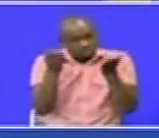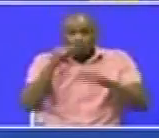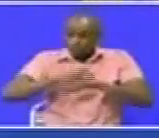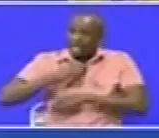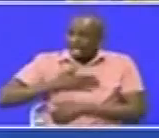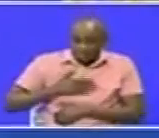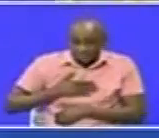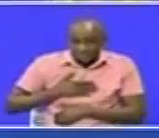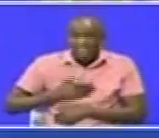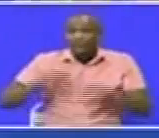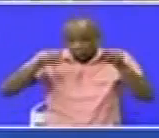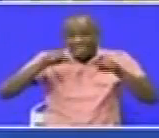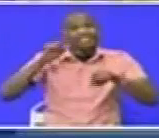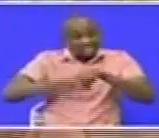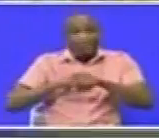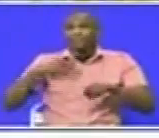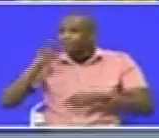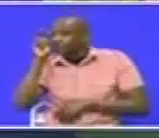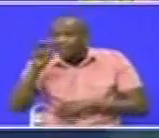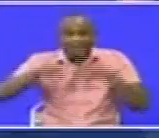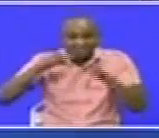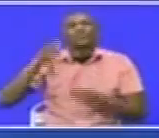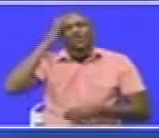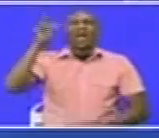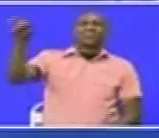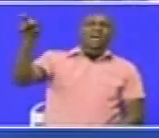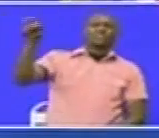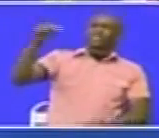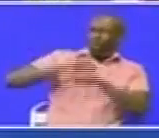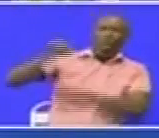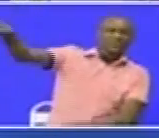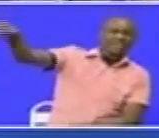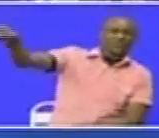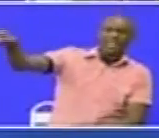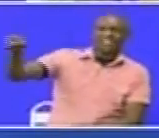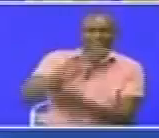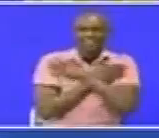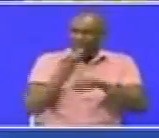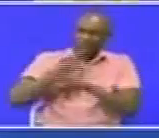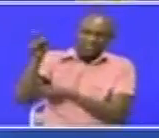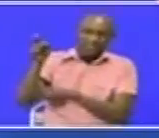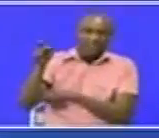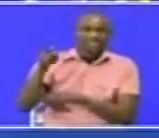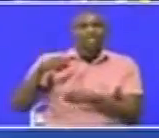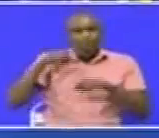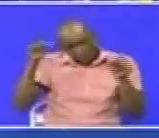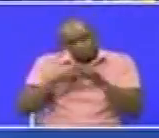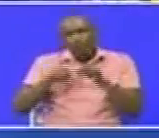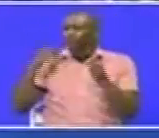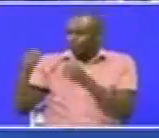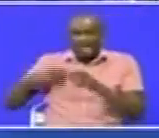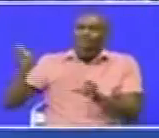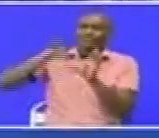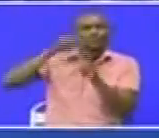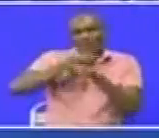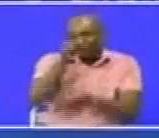leo, nikitembea kule wakiona baiskeli wanasema hizi baiskeli za Mahanga K. Tupeleke watoto wetu kule.